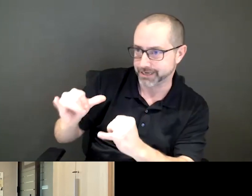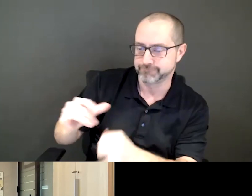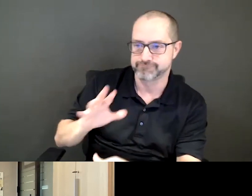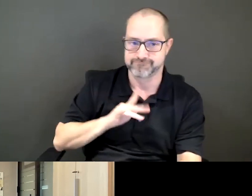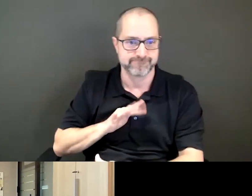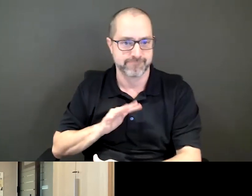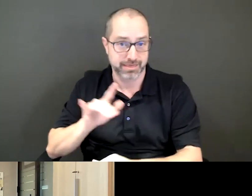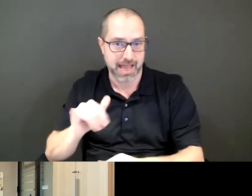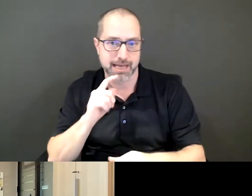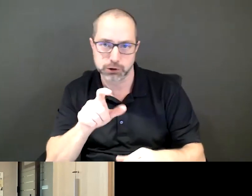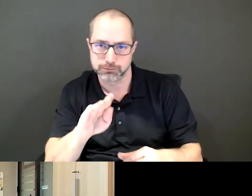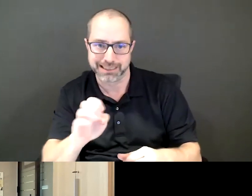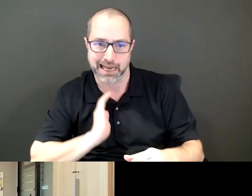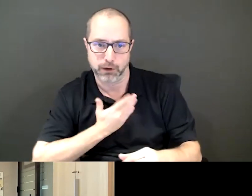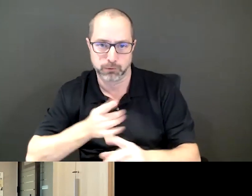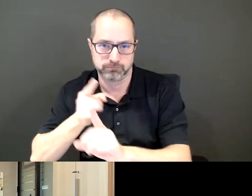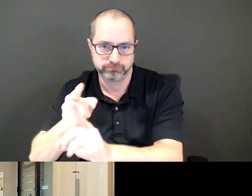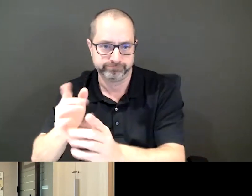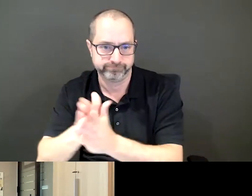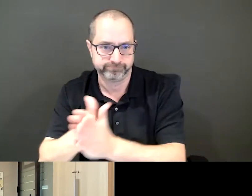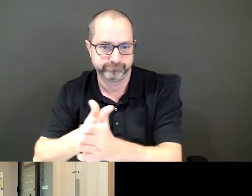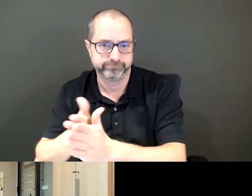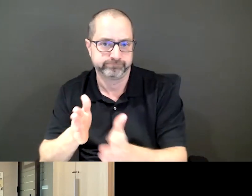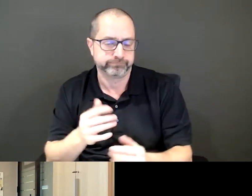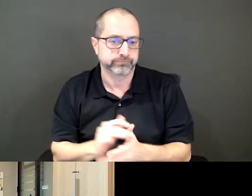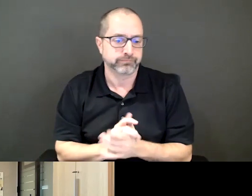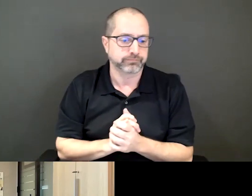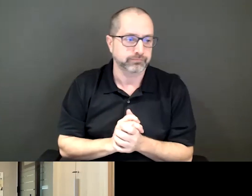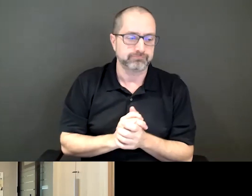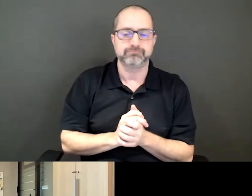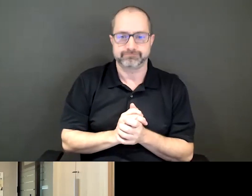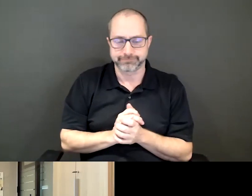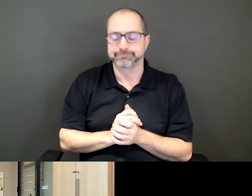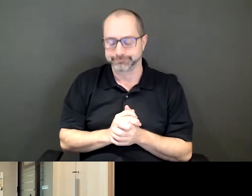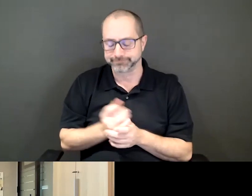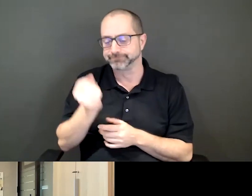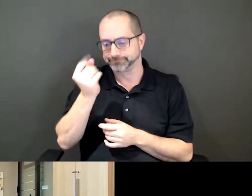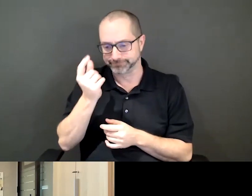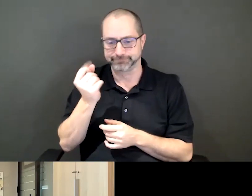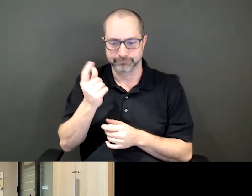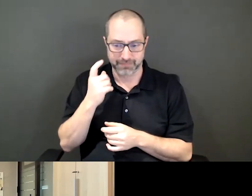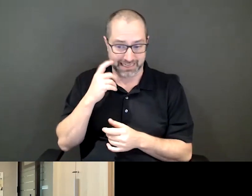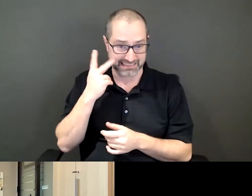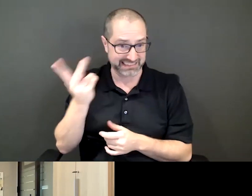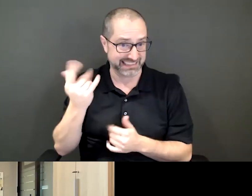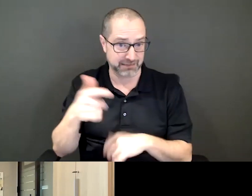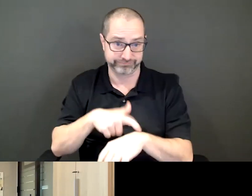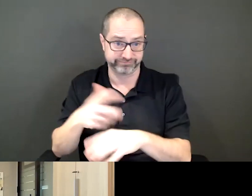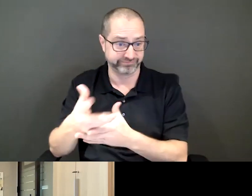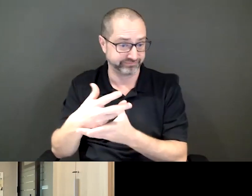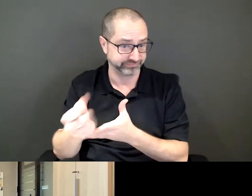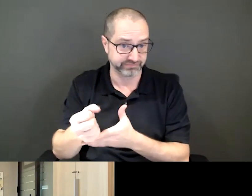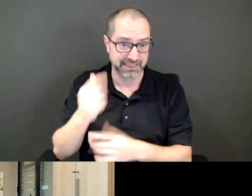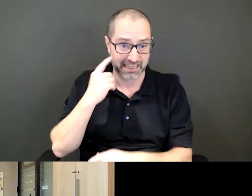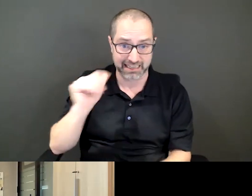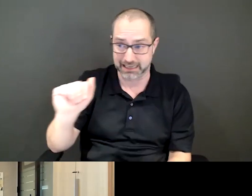force within those conversations as well. Yeah, which makes good sense to me as well. I see that we're fast running out of time here, and I think Alec is going to